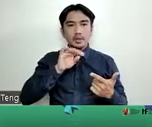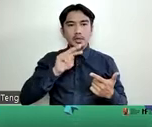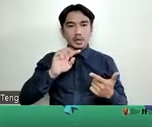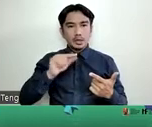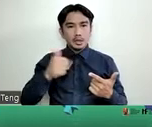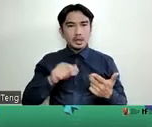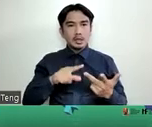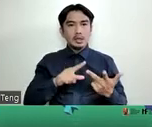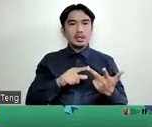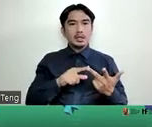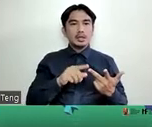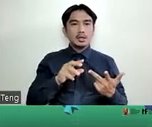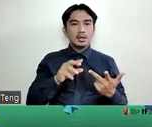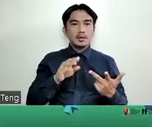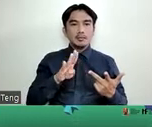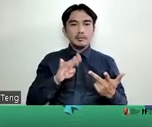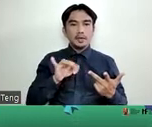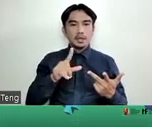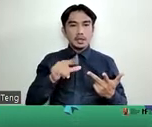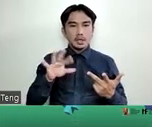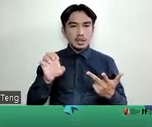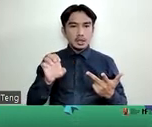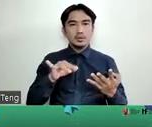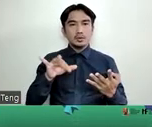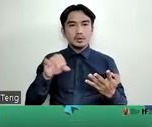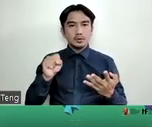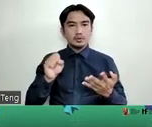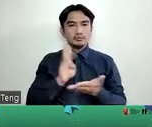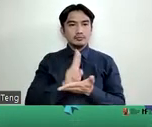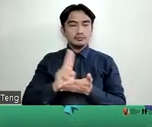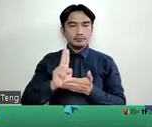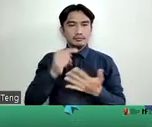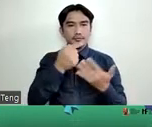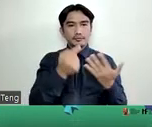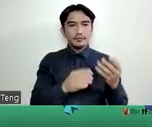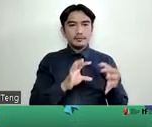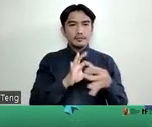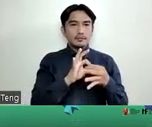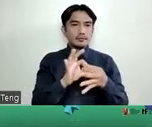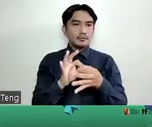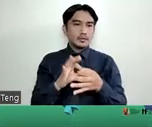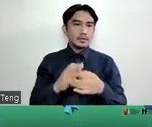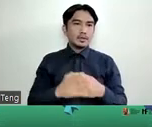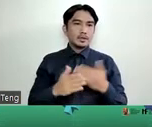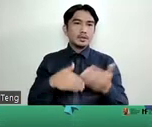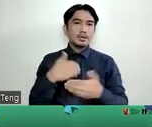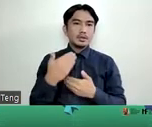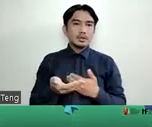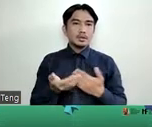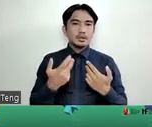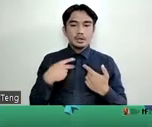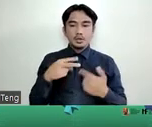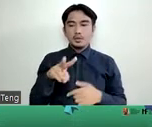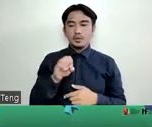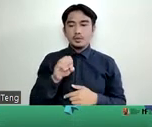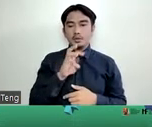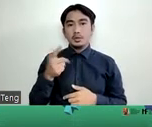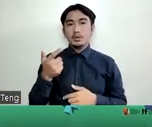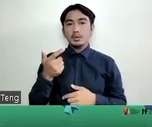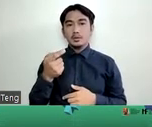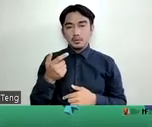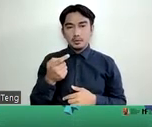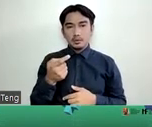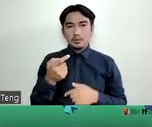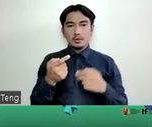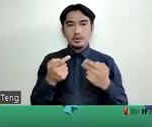partners, startup enablers in the country. And afterwards, 2016 to 2021,